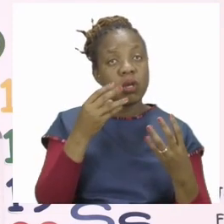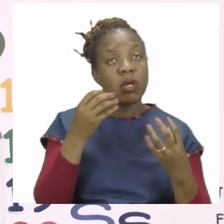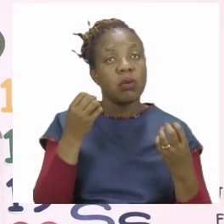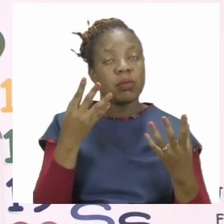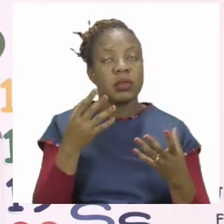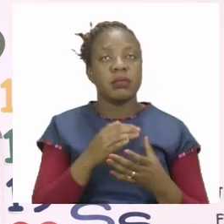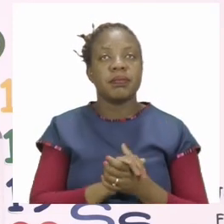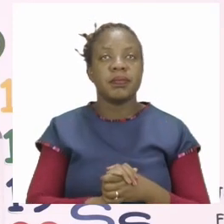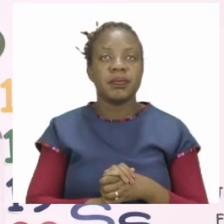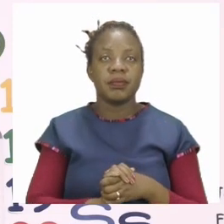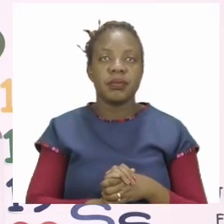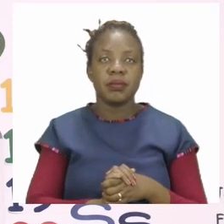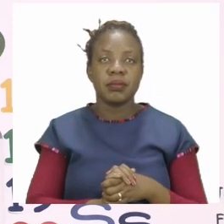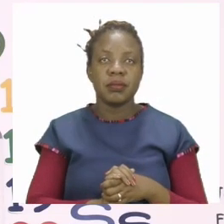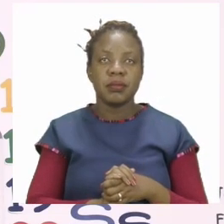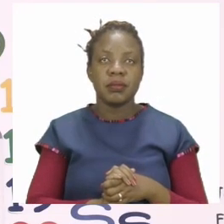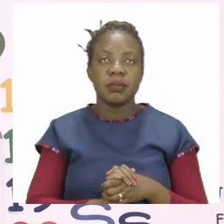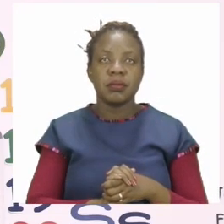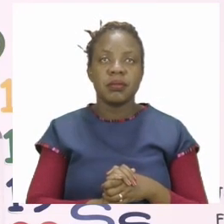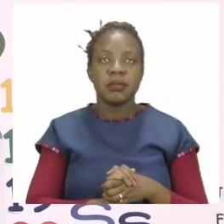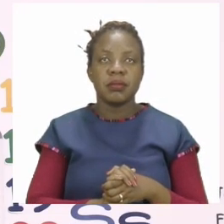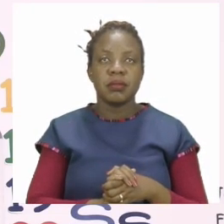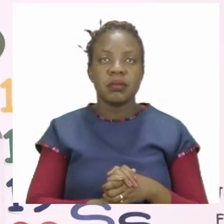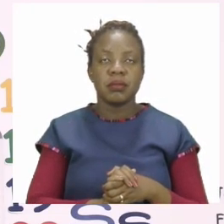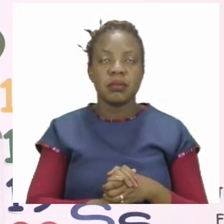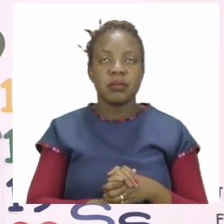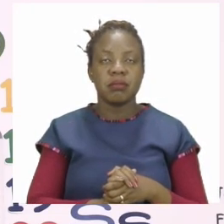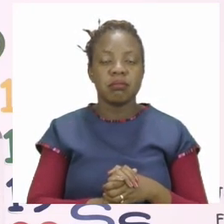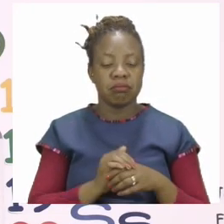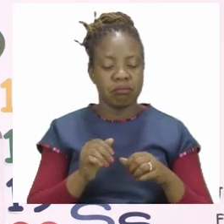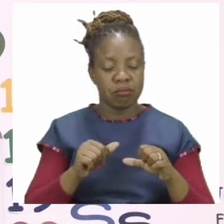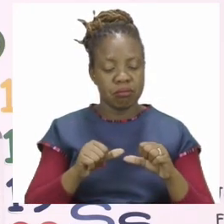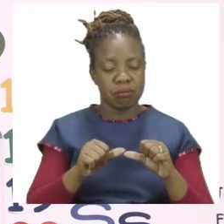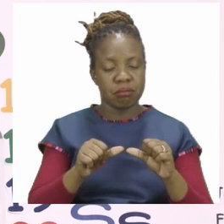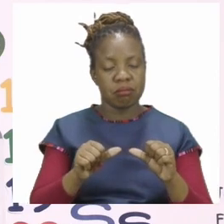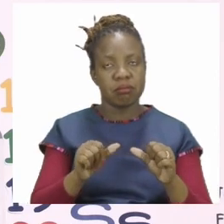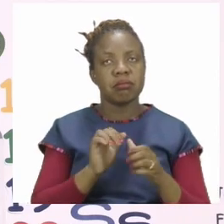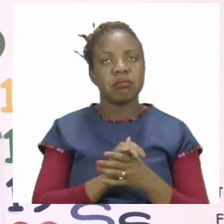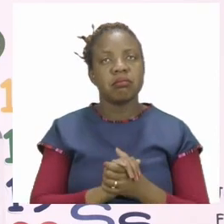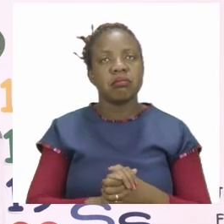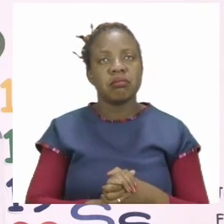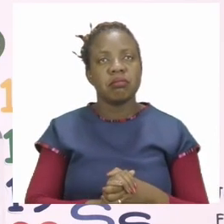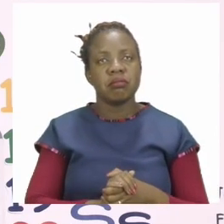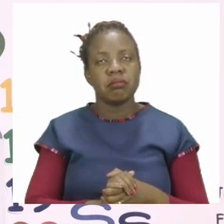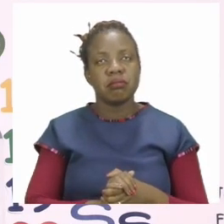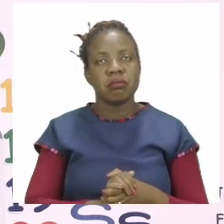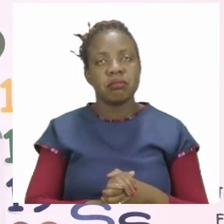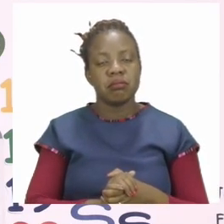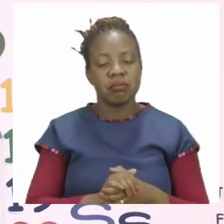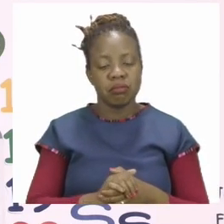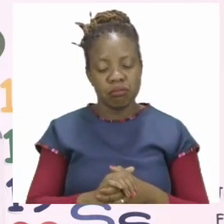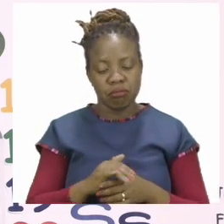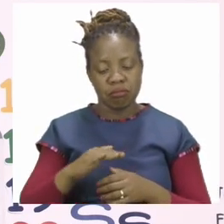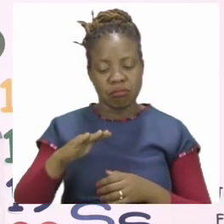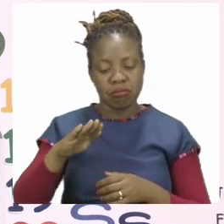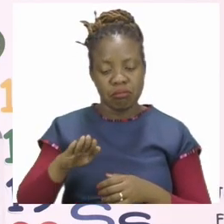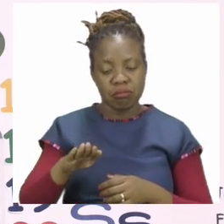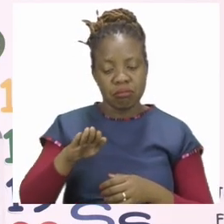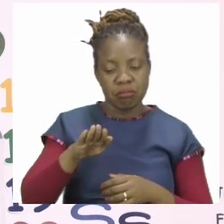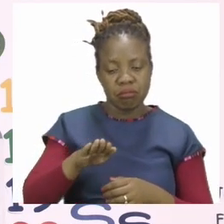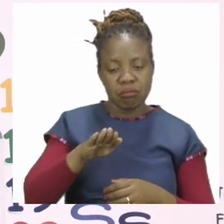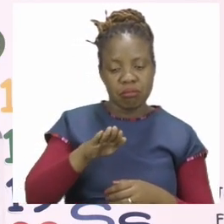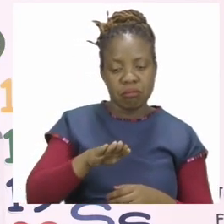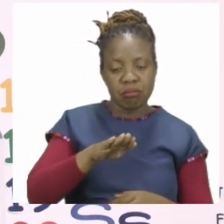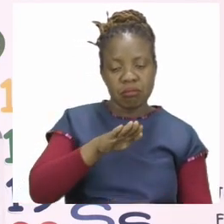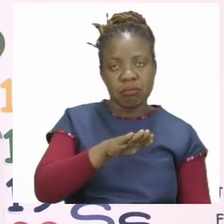7, 8, and so on. Right. So you can go around the table and